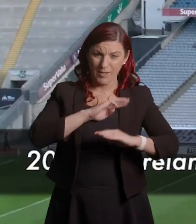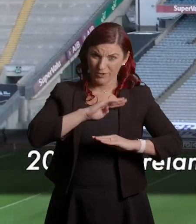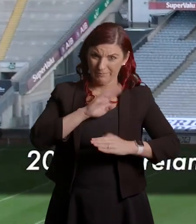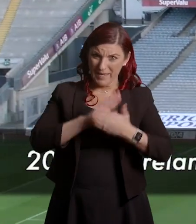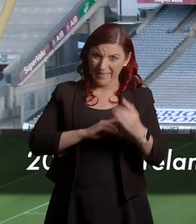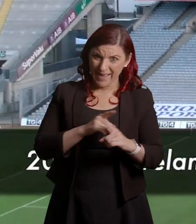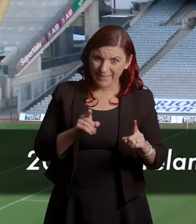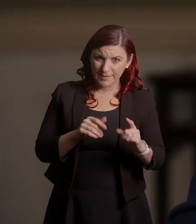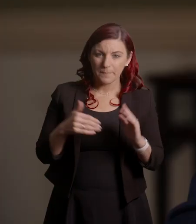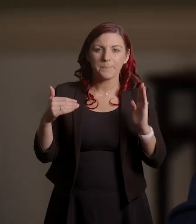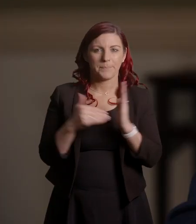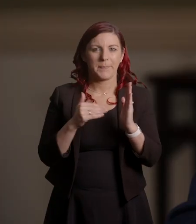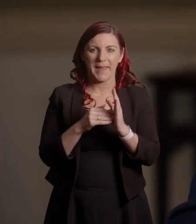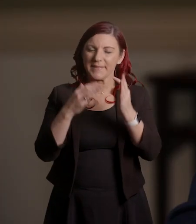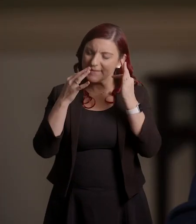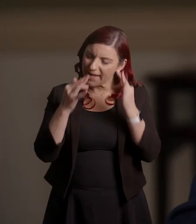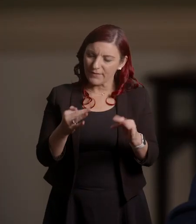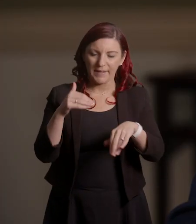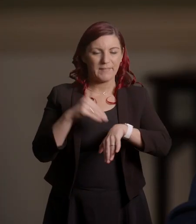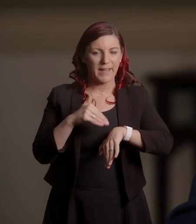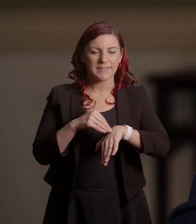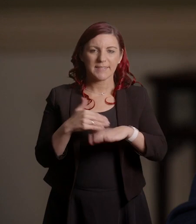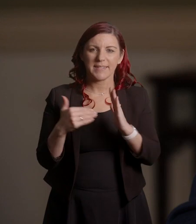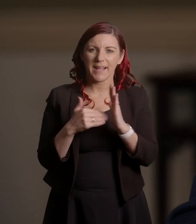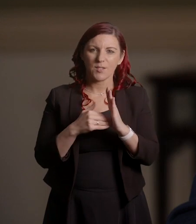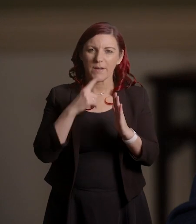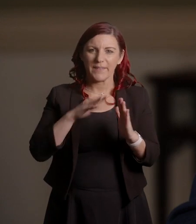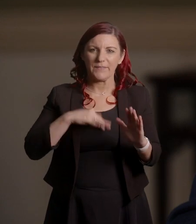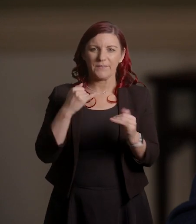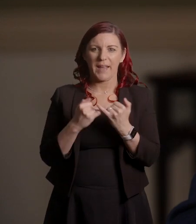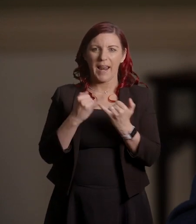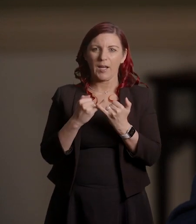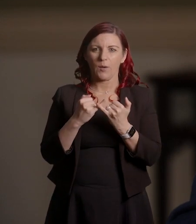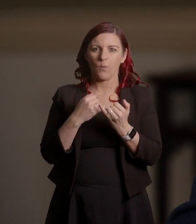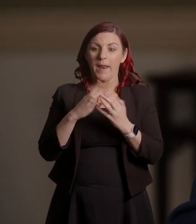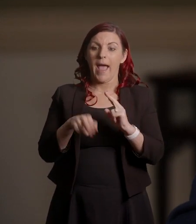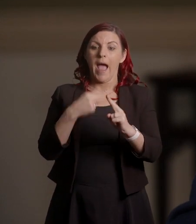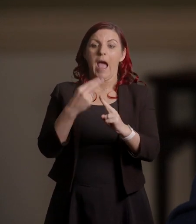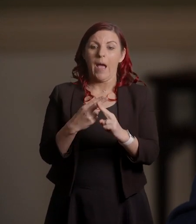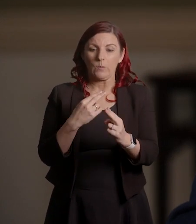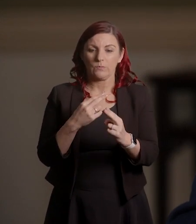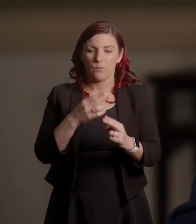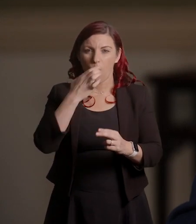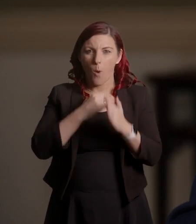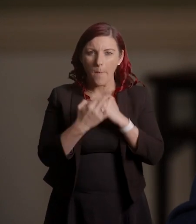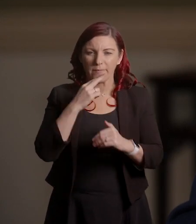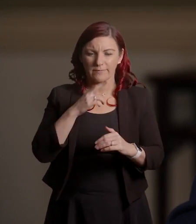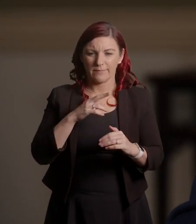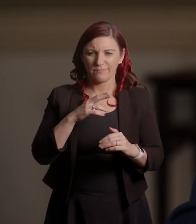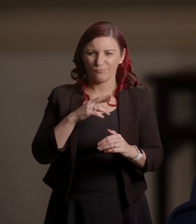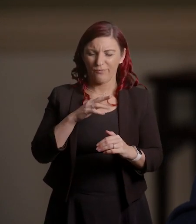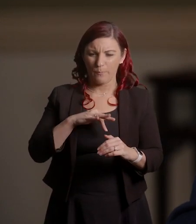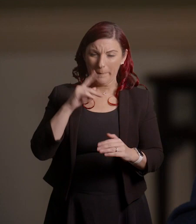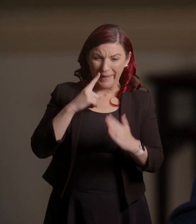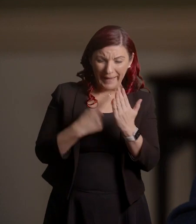past few months? It definitely took away from the occasion, and I didn't really feel it going out onto the pitch to do the warm-up